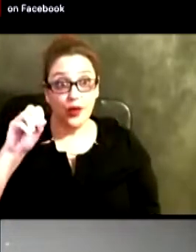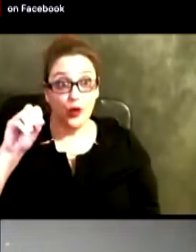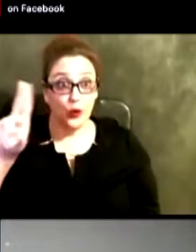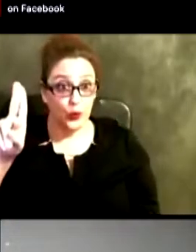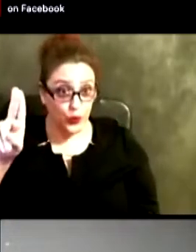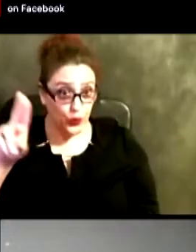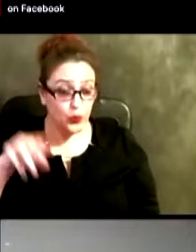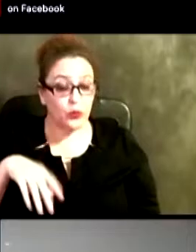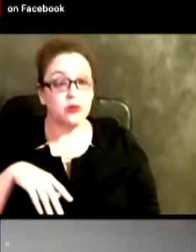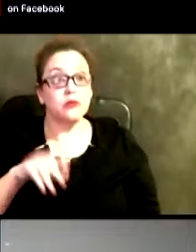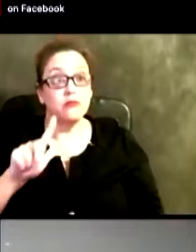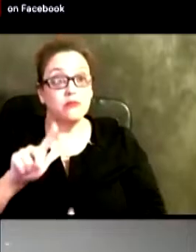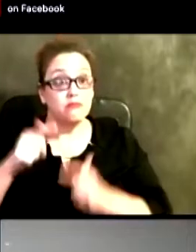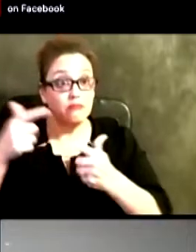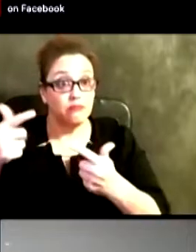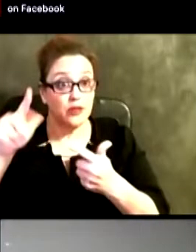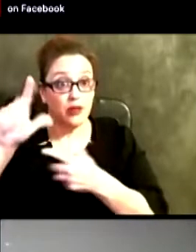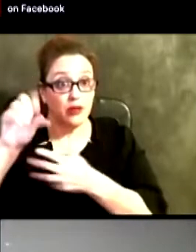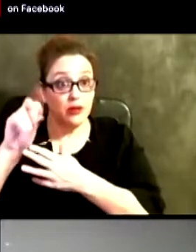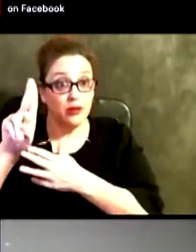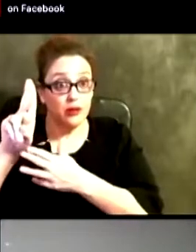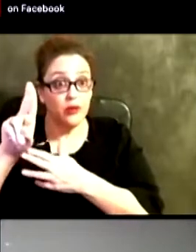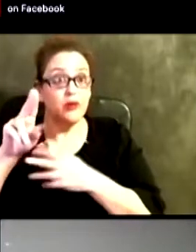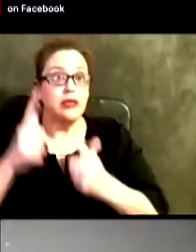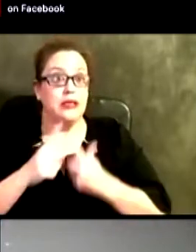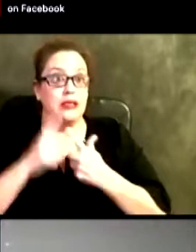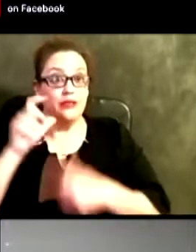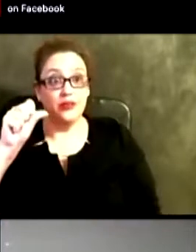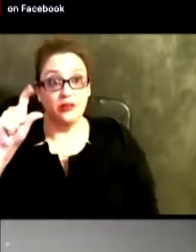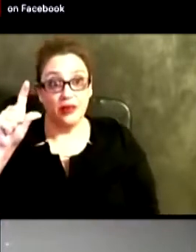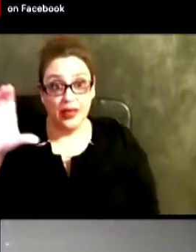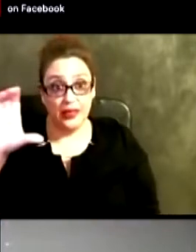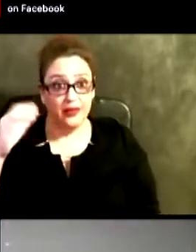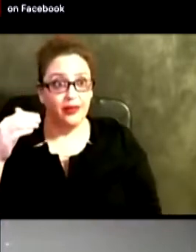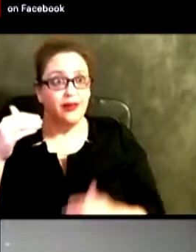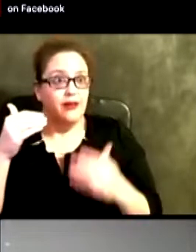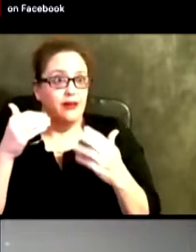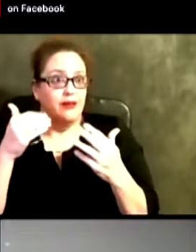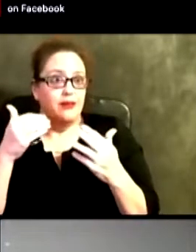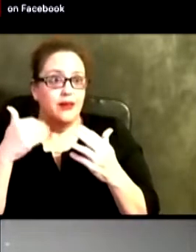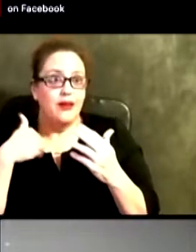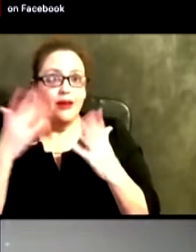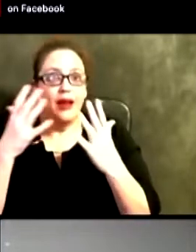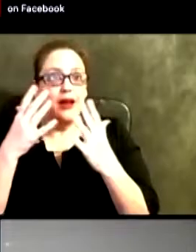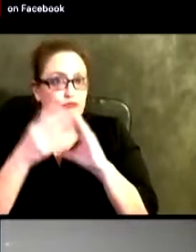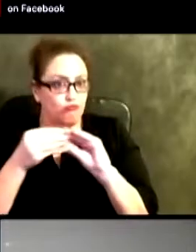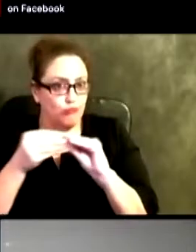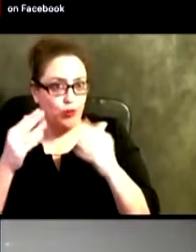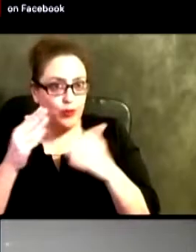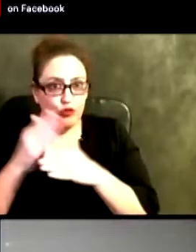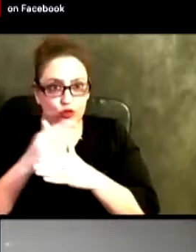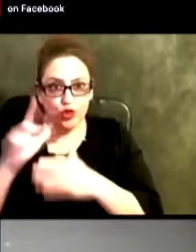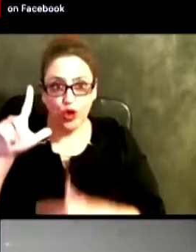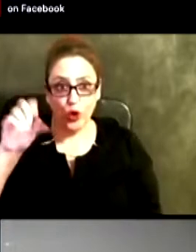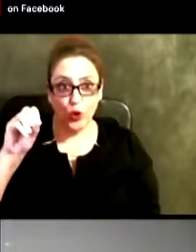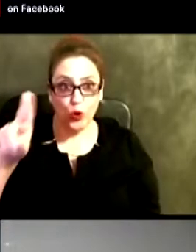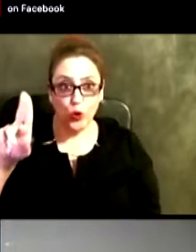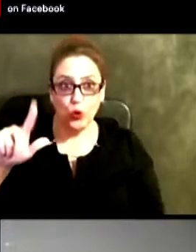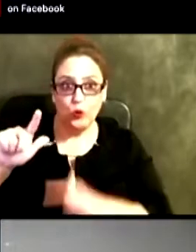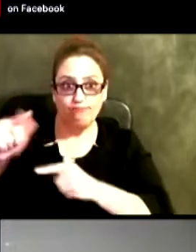I believe that Lou is a Salt Lake City resident and has a perspective to share with us. Lou, please go ahead. You're on the air.